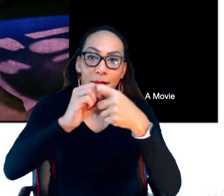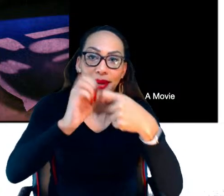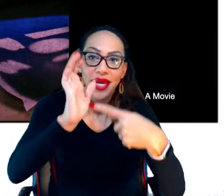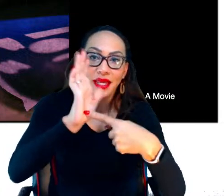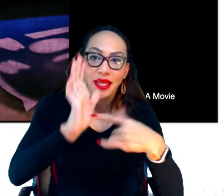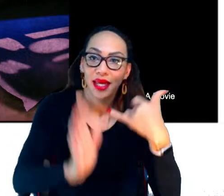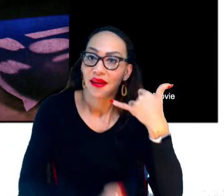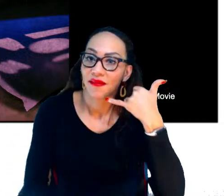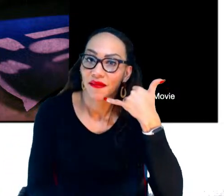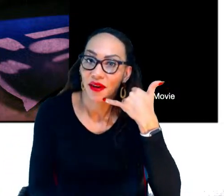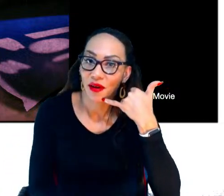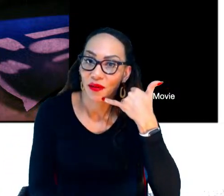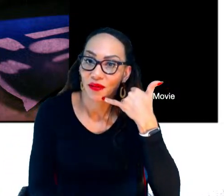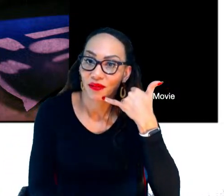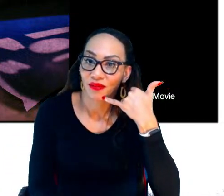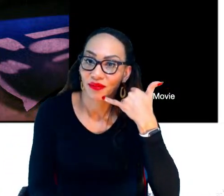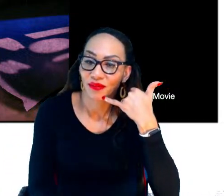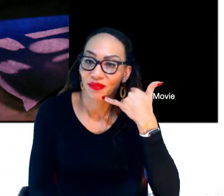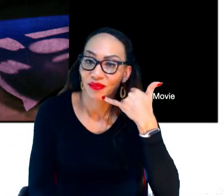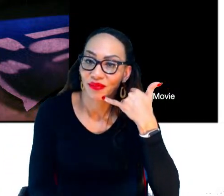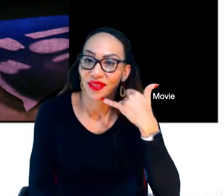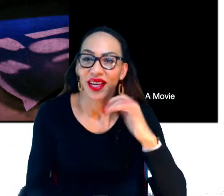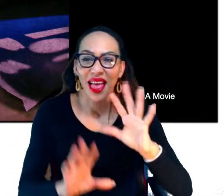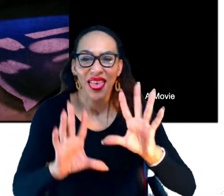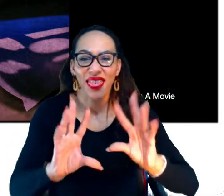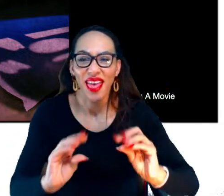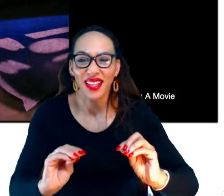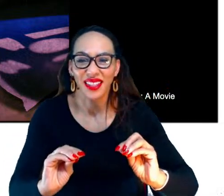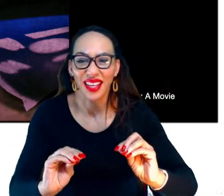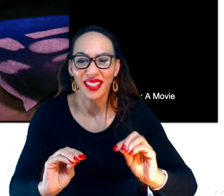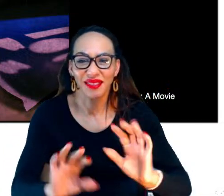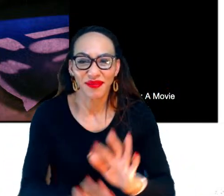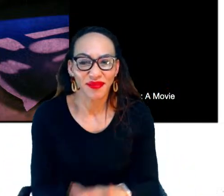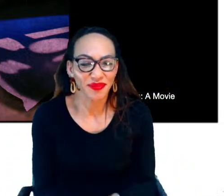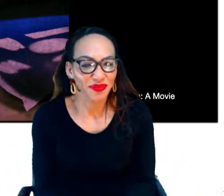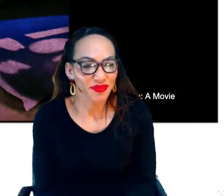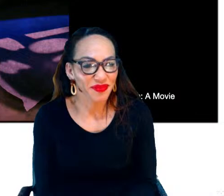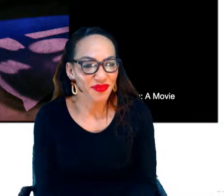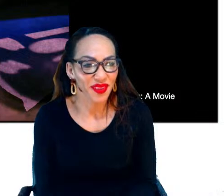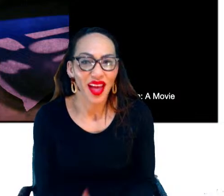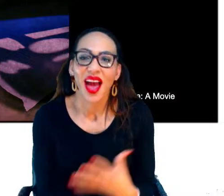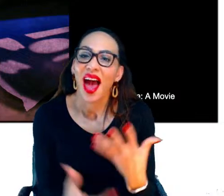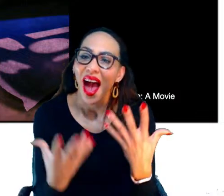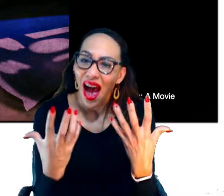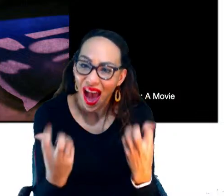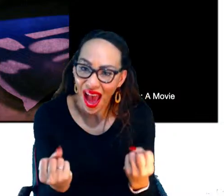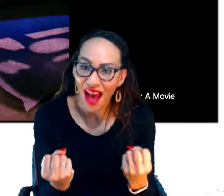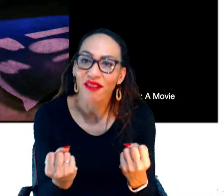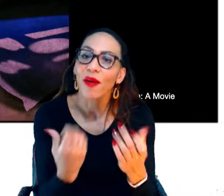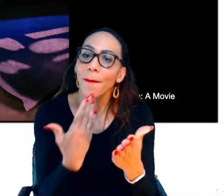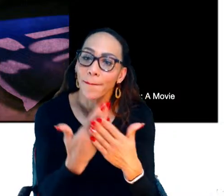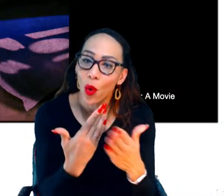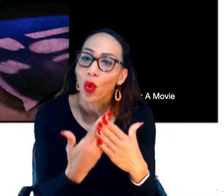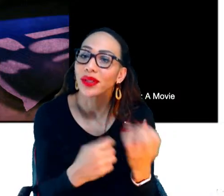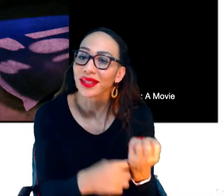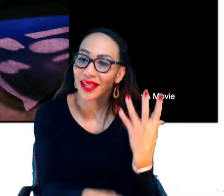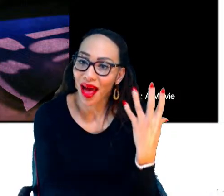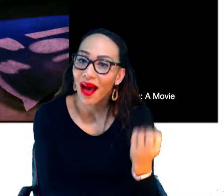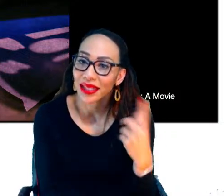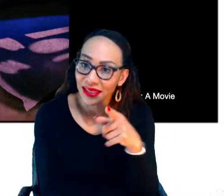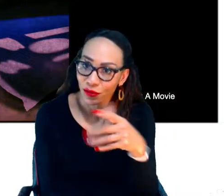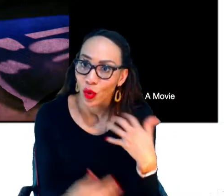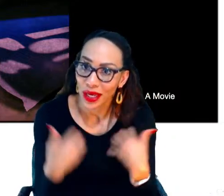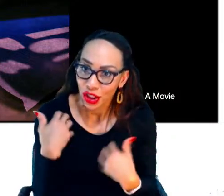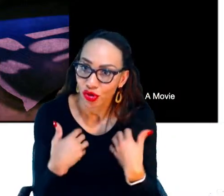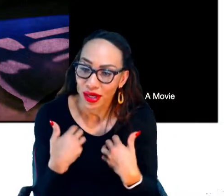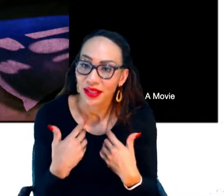And that's it. I've got a few more slides, but if anybody's interested, but that's the work if anybody wants to ask any questions about it.